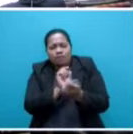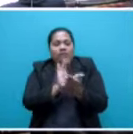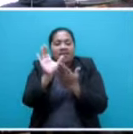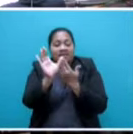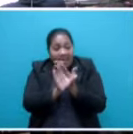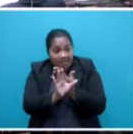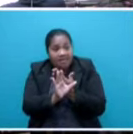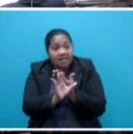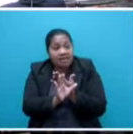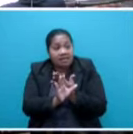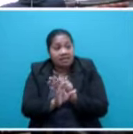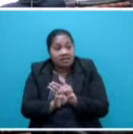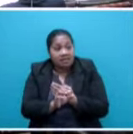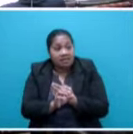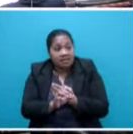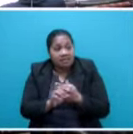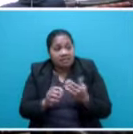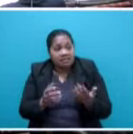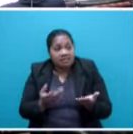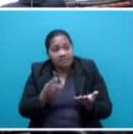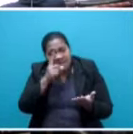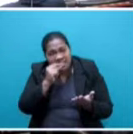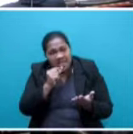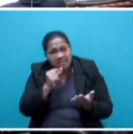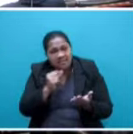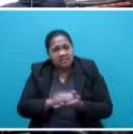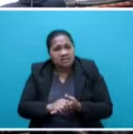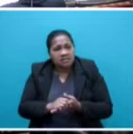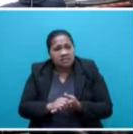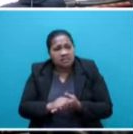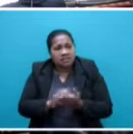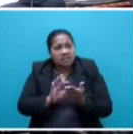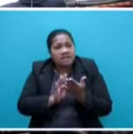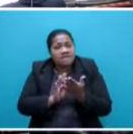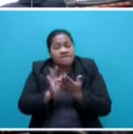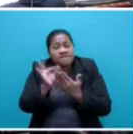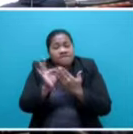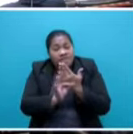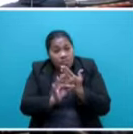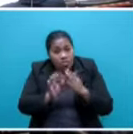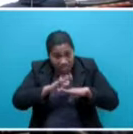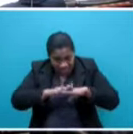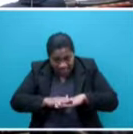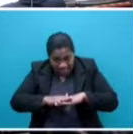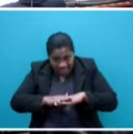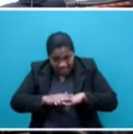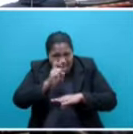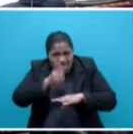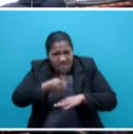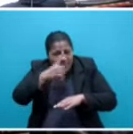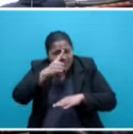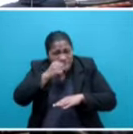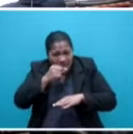sir. If we could shift the February sitting, Mr. Speaker, sir, from